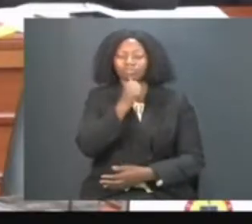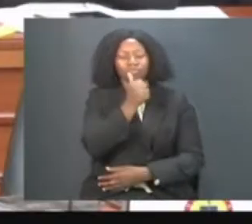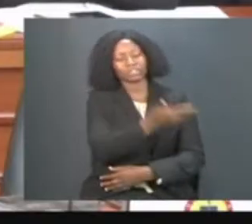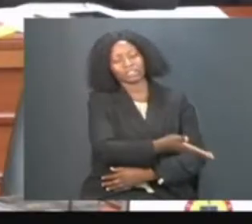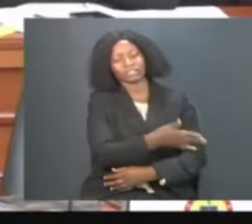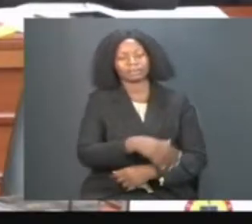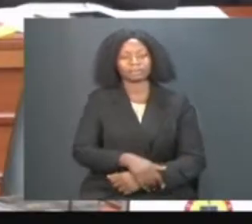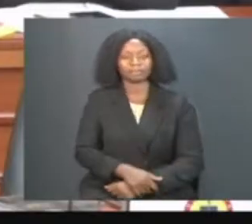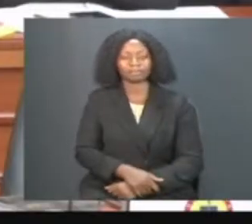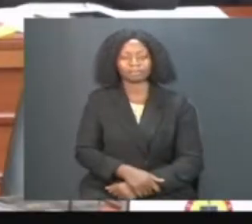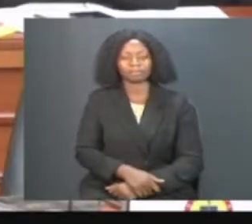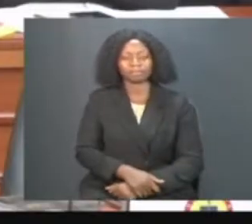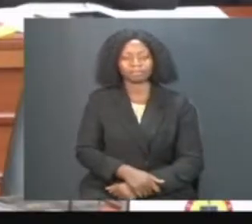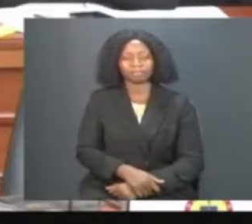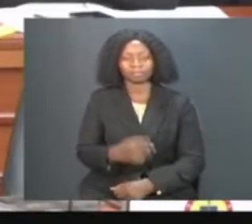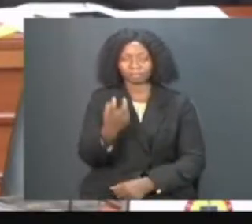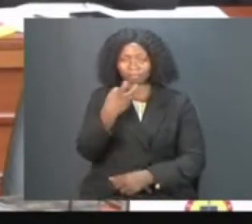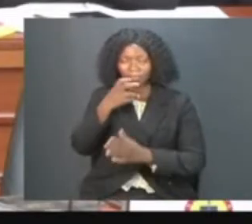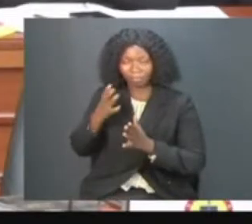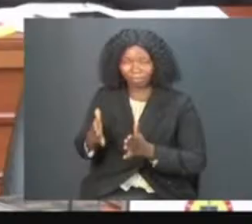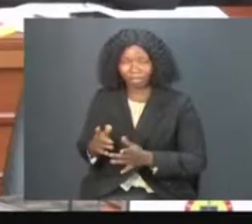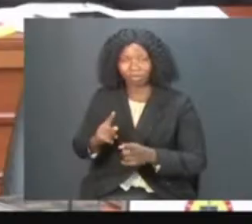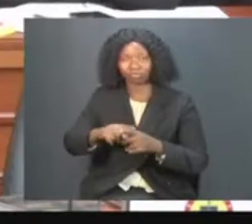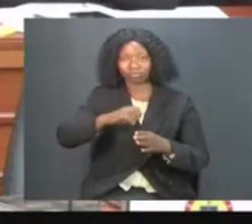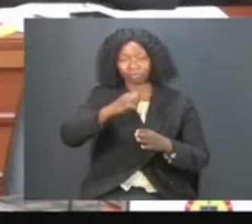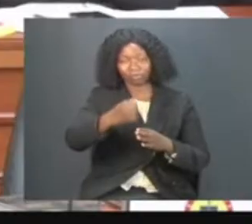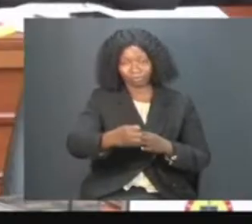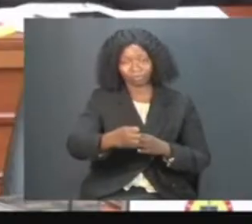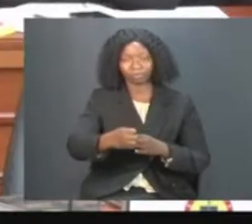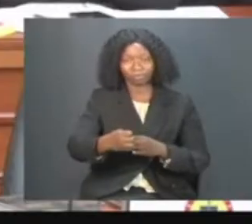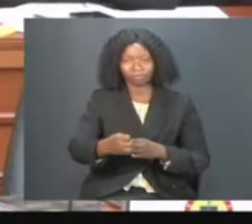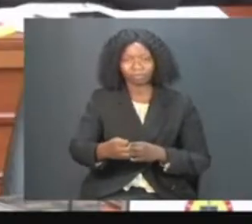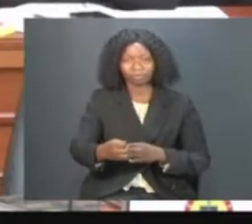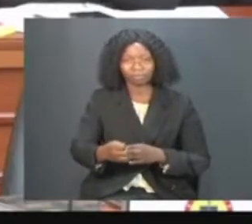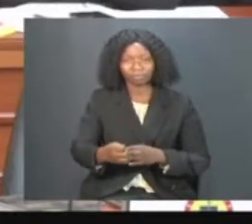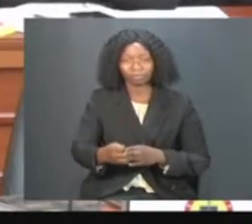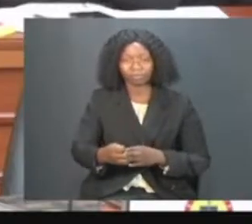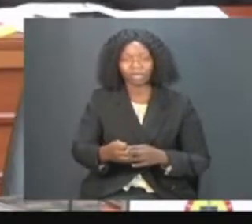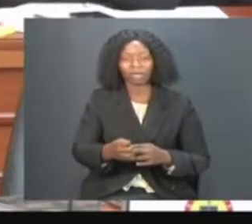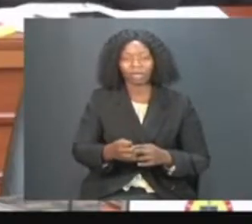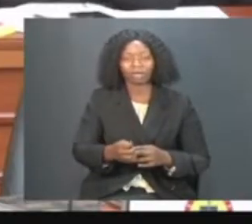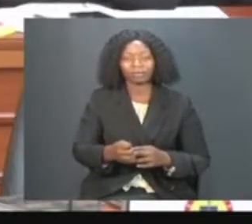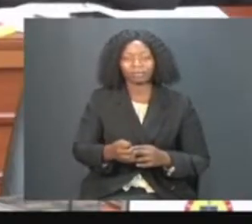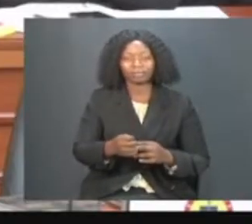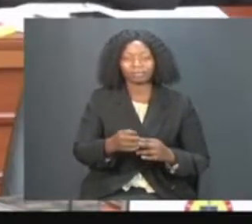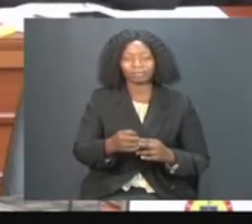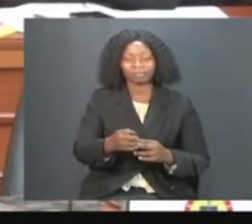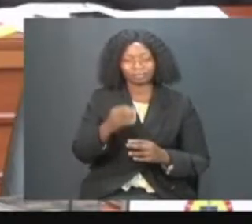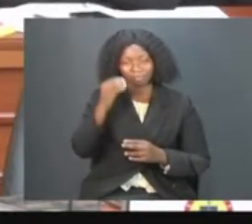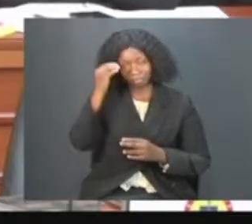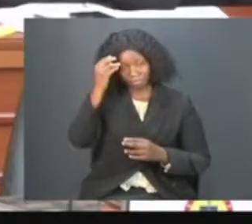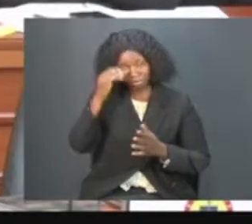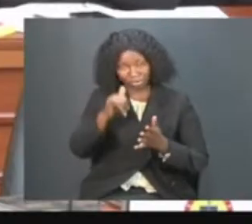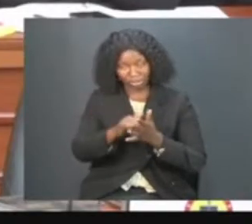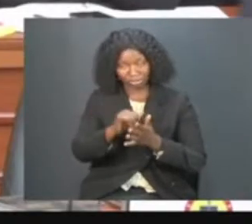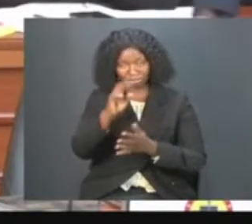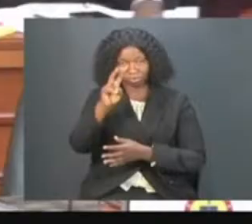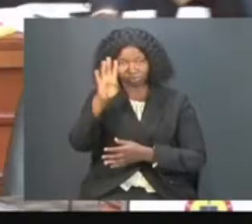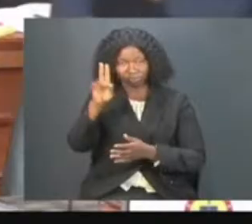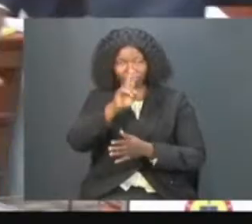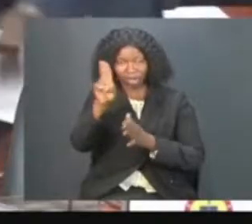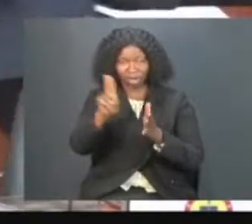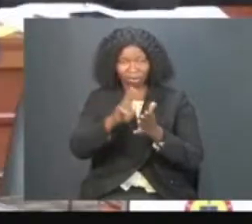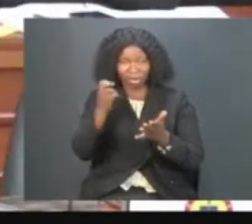before us. And so, Mr. Speaker, to end, I am of the humble opinion and view that the 24-hour